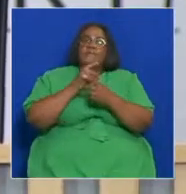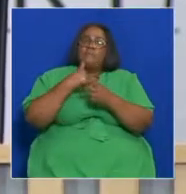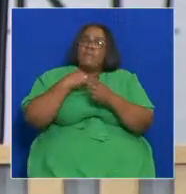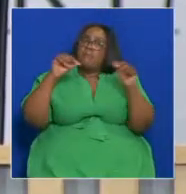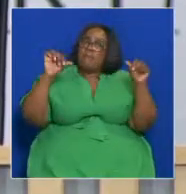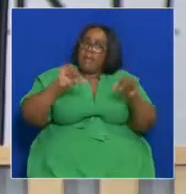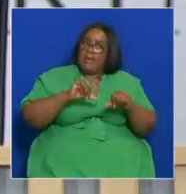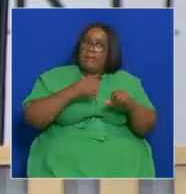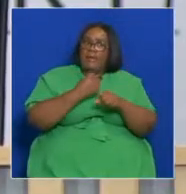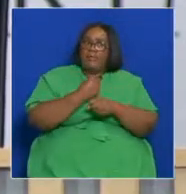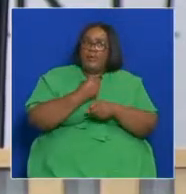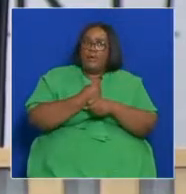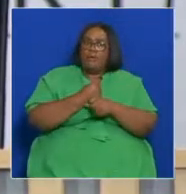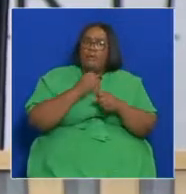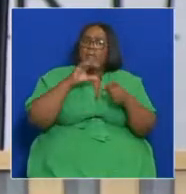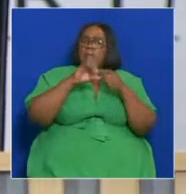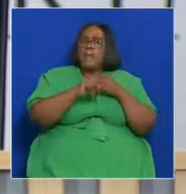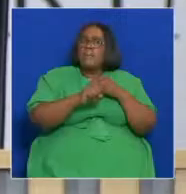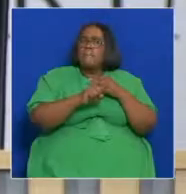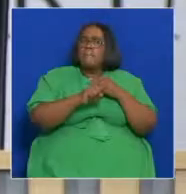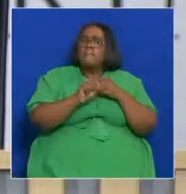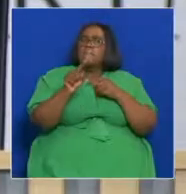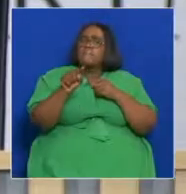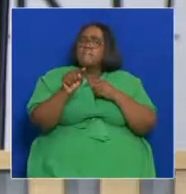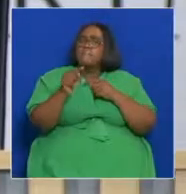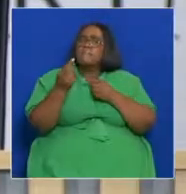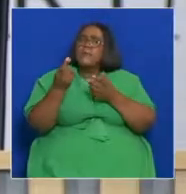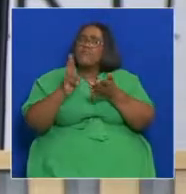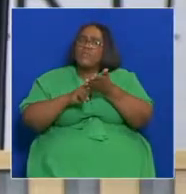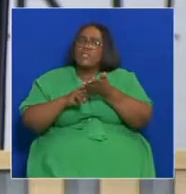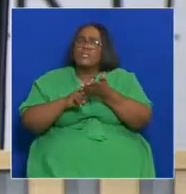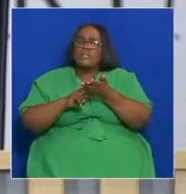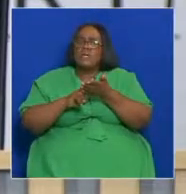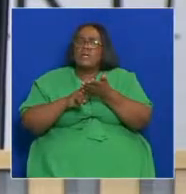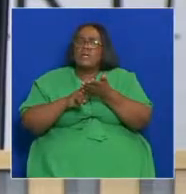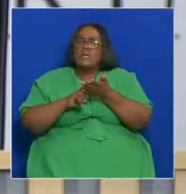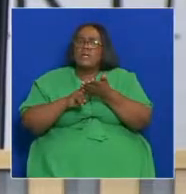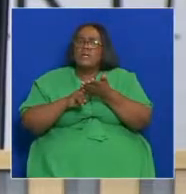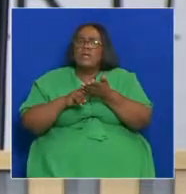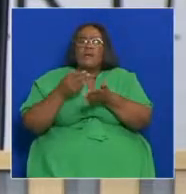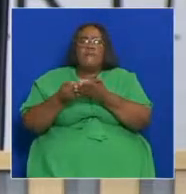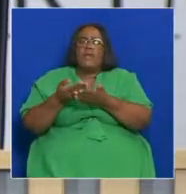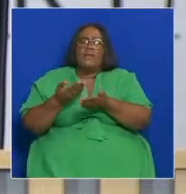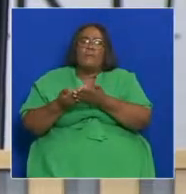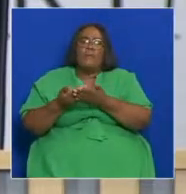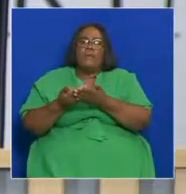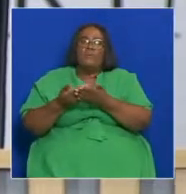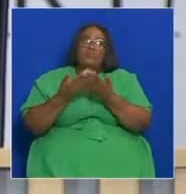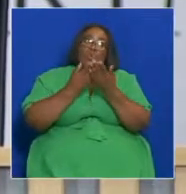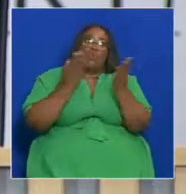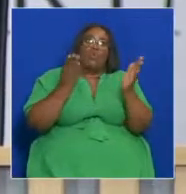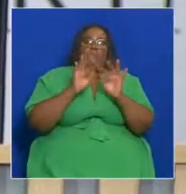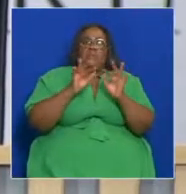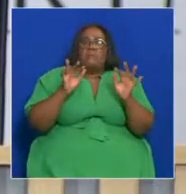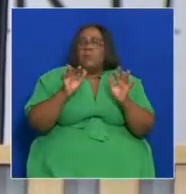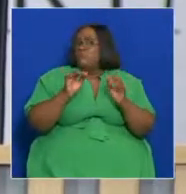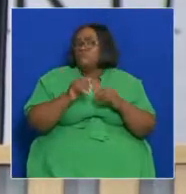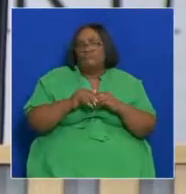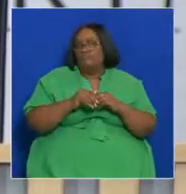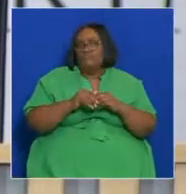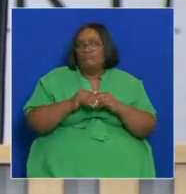I find that also that register is no longer made available to everyone, as it